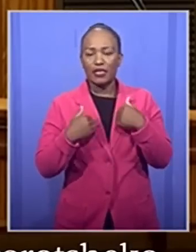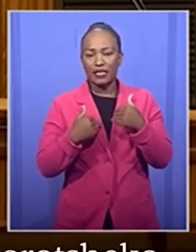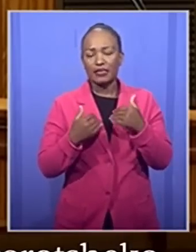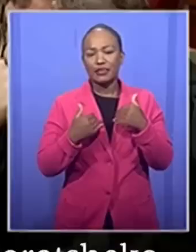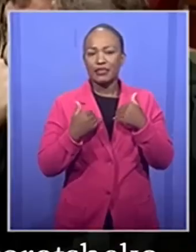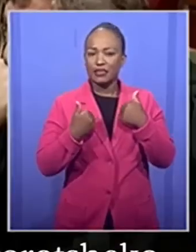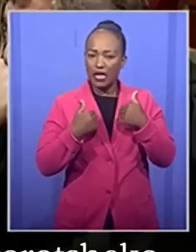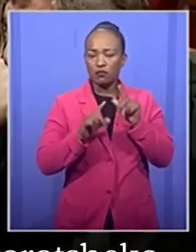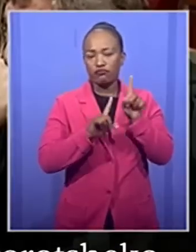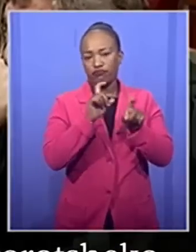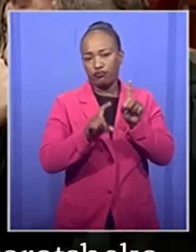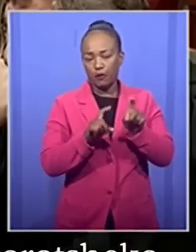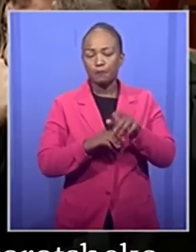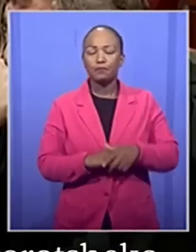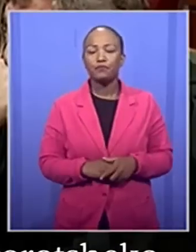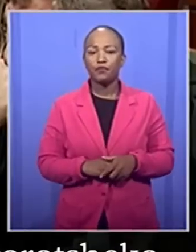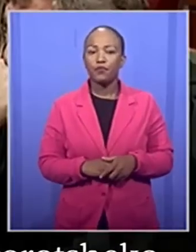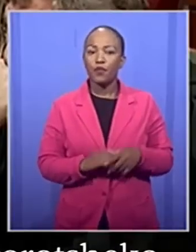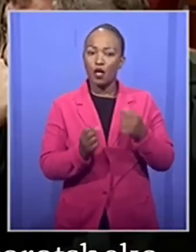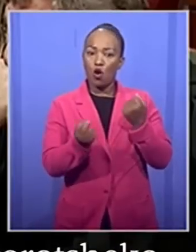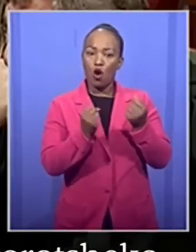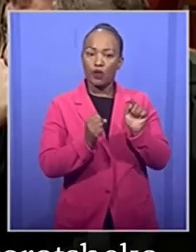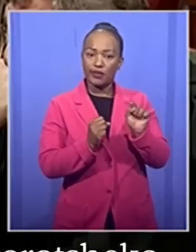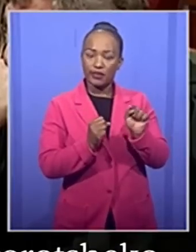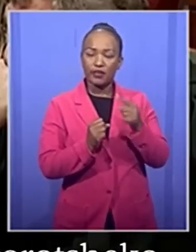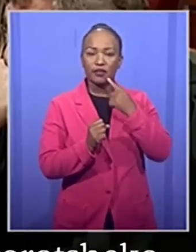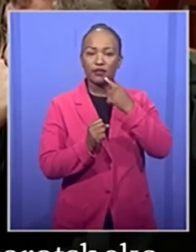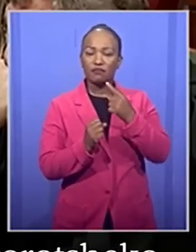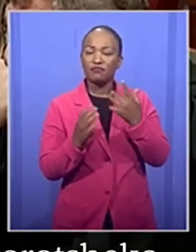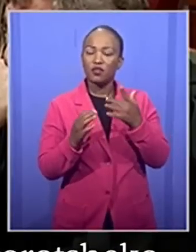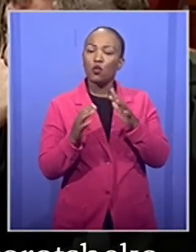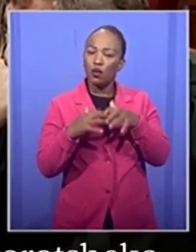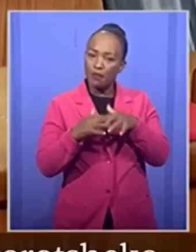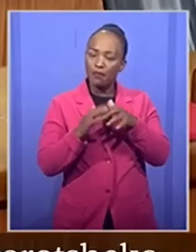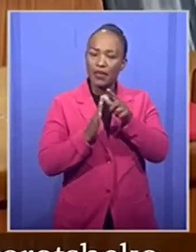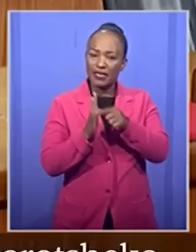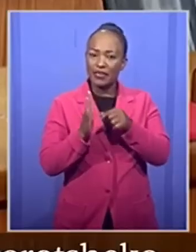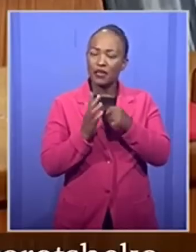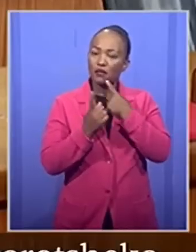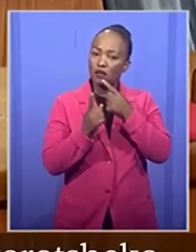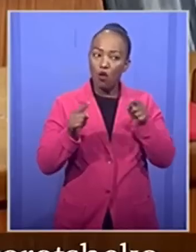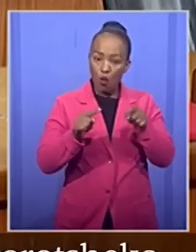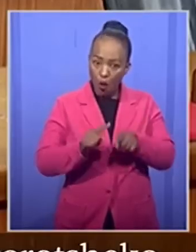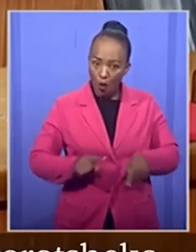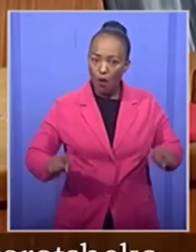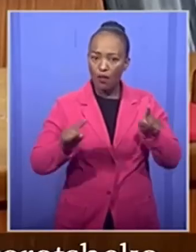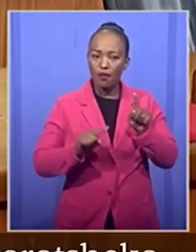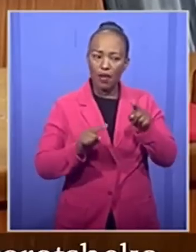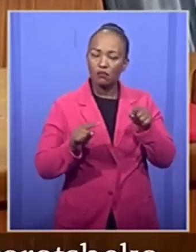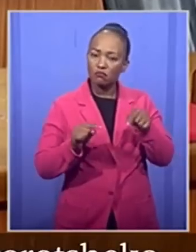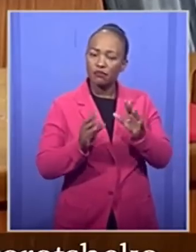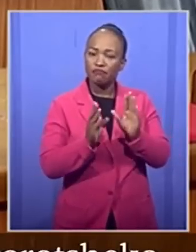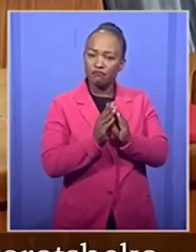in this regard. Lekgotla la dinyewe le lebelletse hore le tla beha letsatsi moo bohle nyeweng ena ba tlang ho kopana